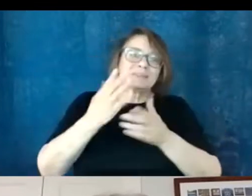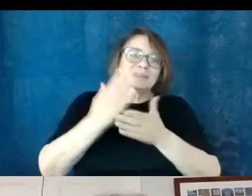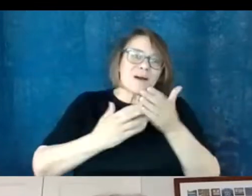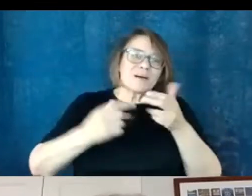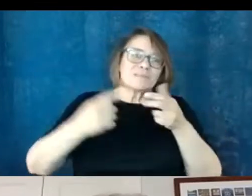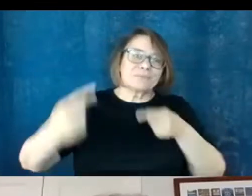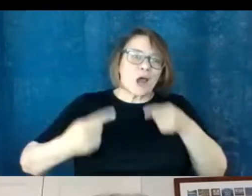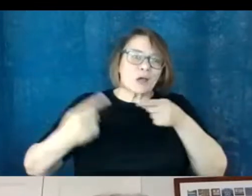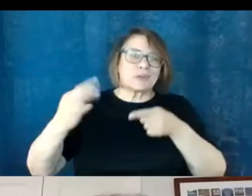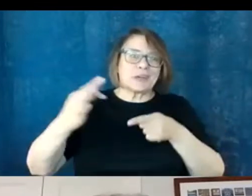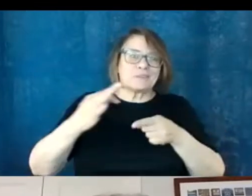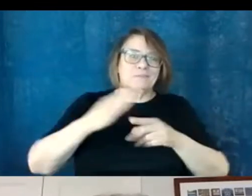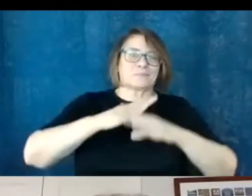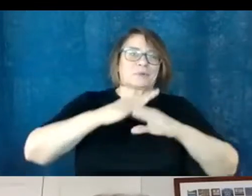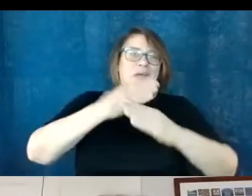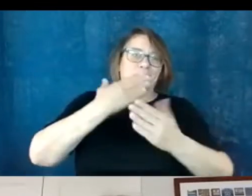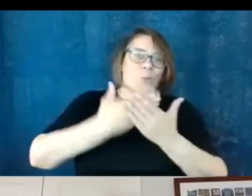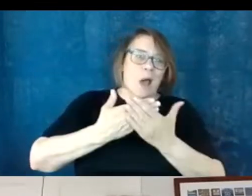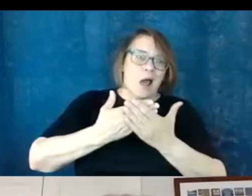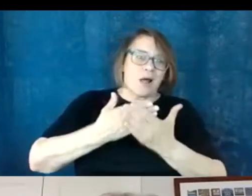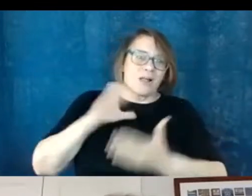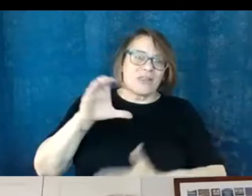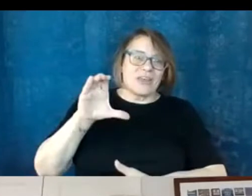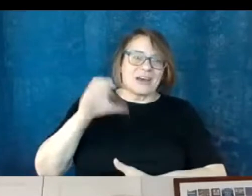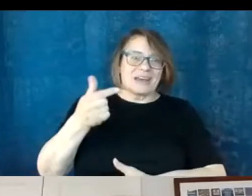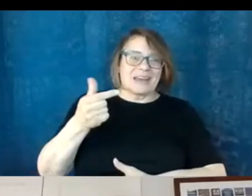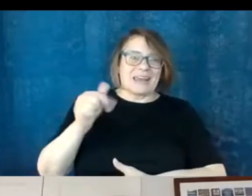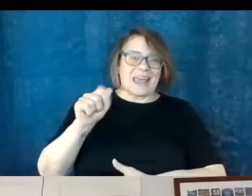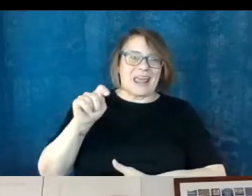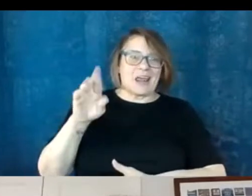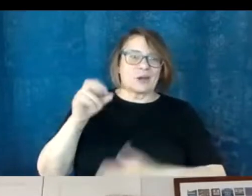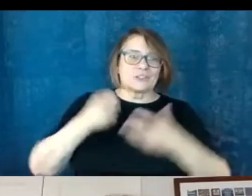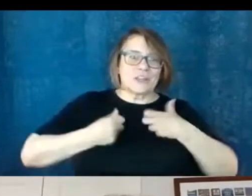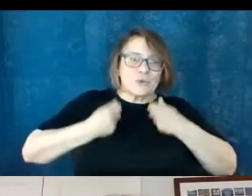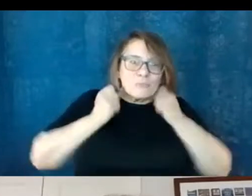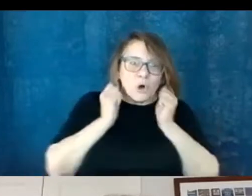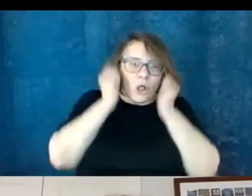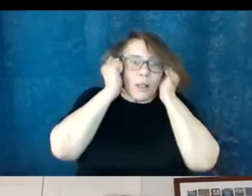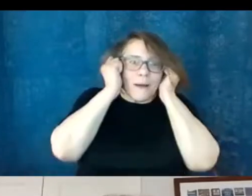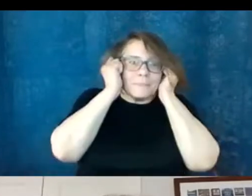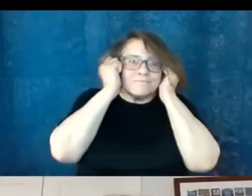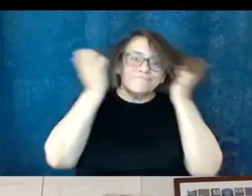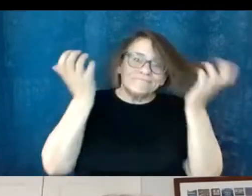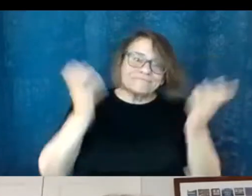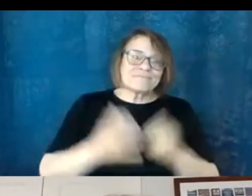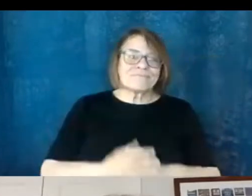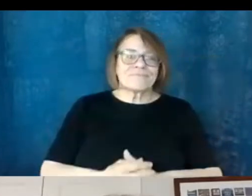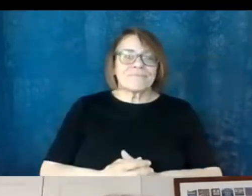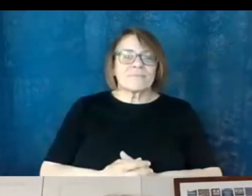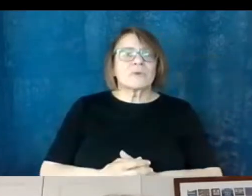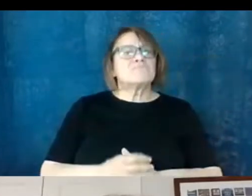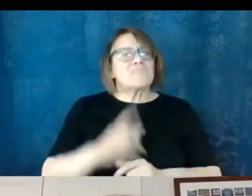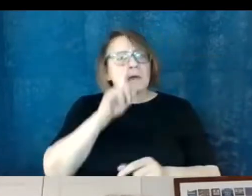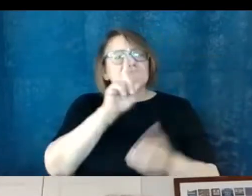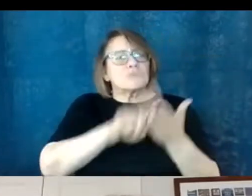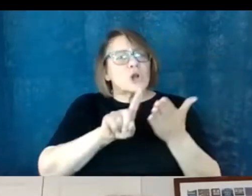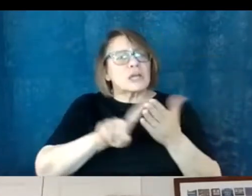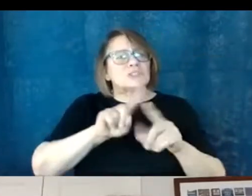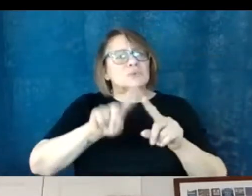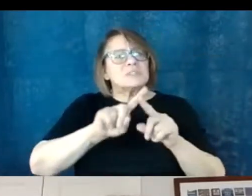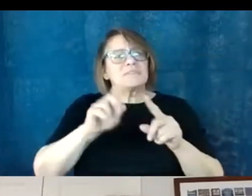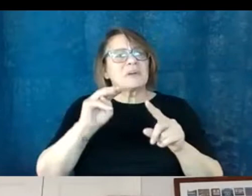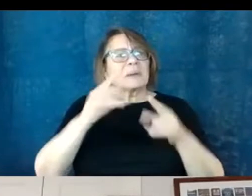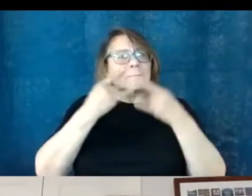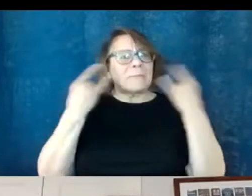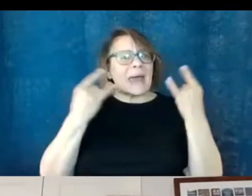about how well they prevent the COVID virus from coming out. So look into different mask options. Don't be afraid